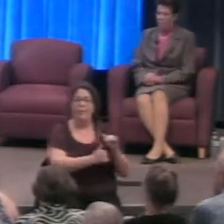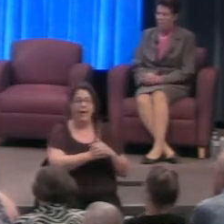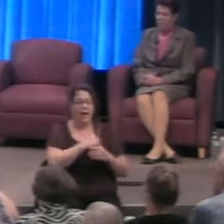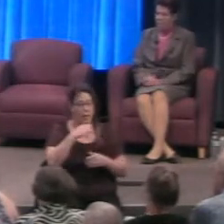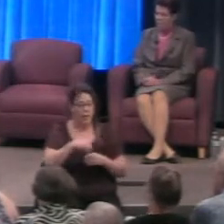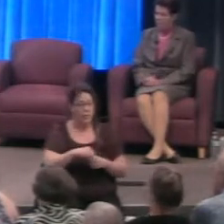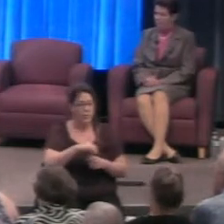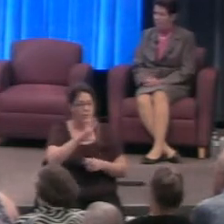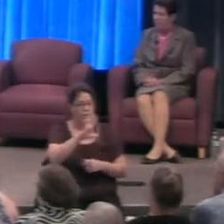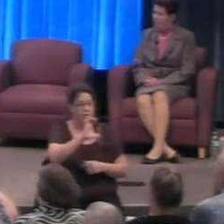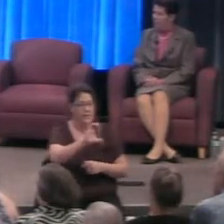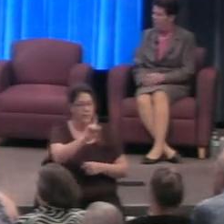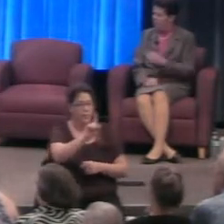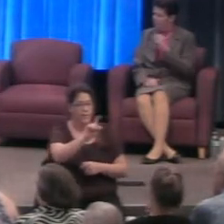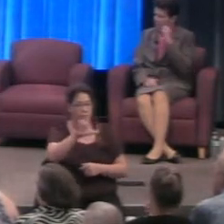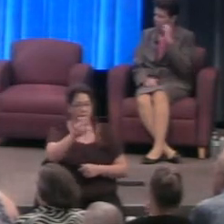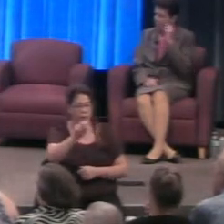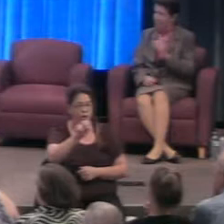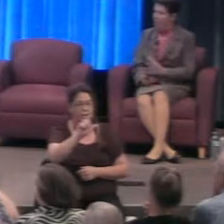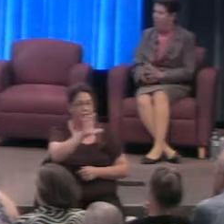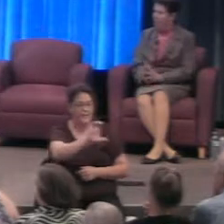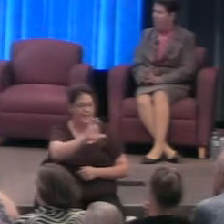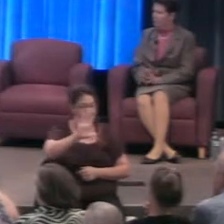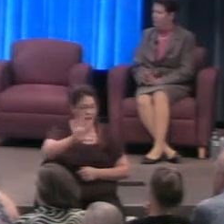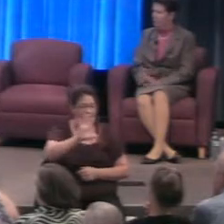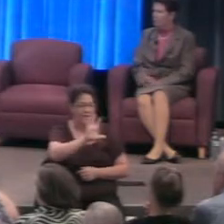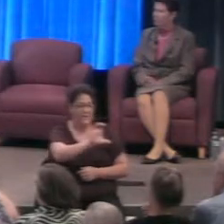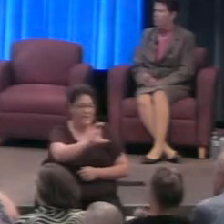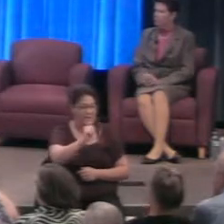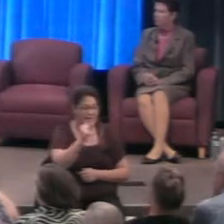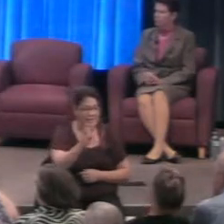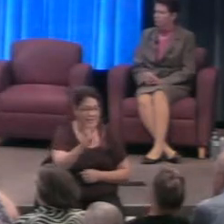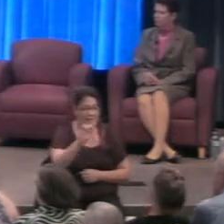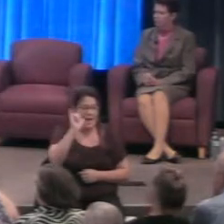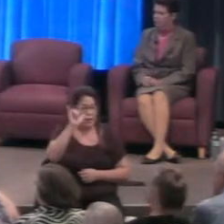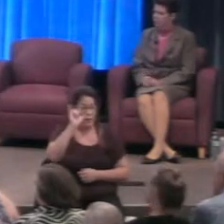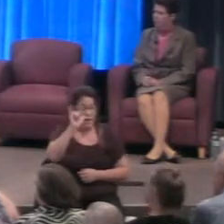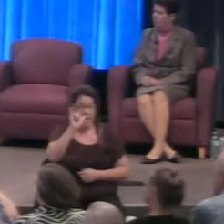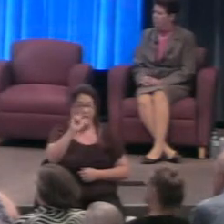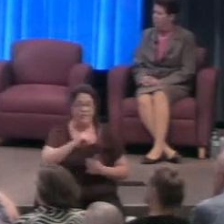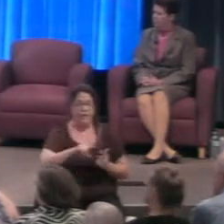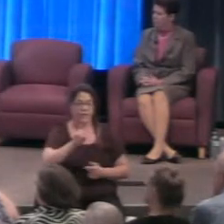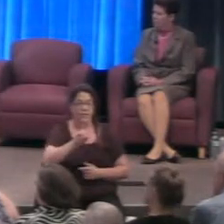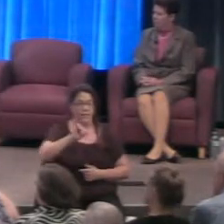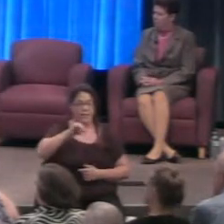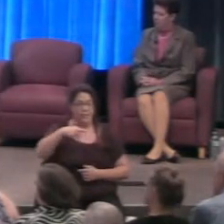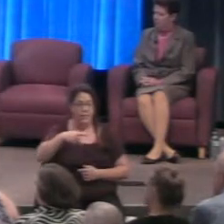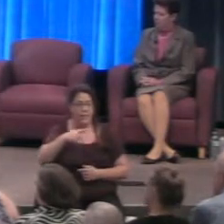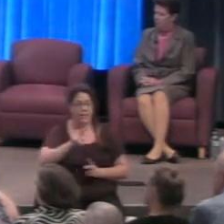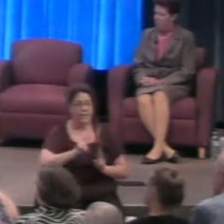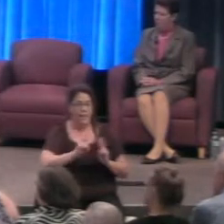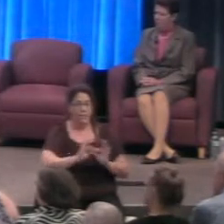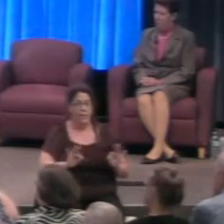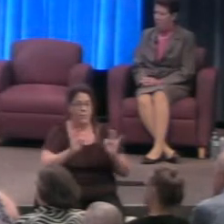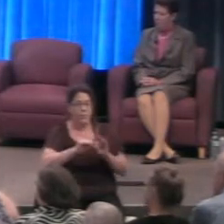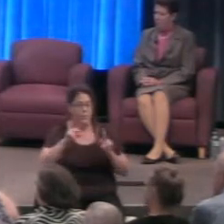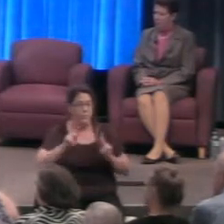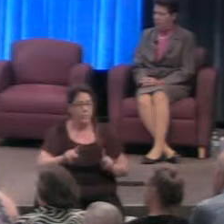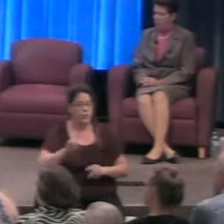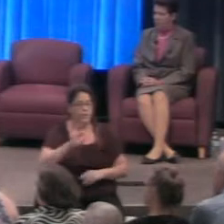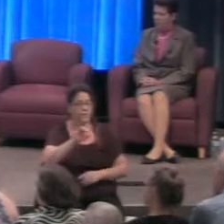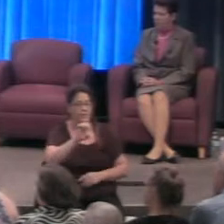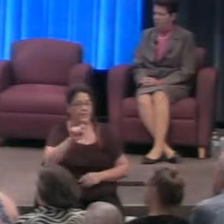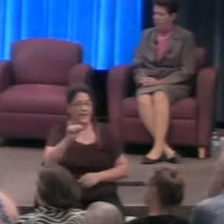the C-130 aircraft, the C-5, C-17, and our VIP, our very important persons fleet, such as the